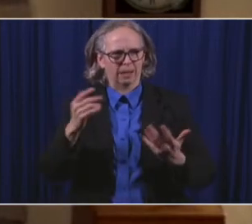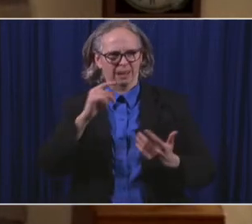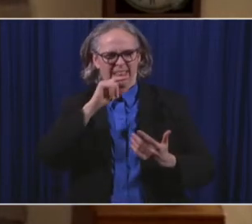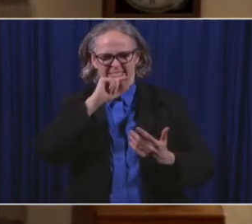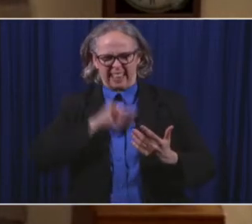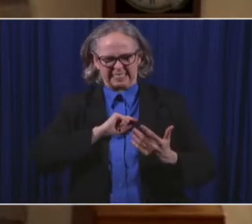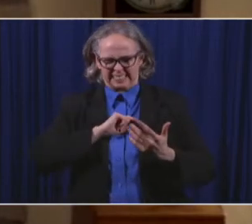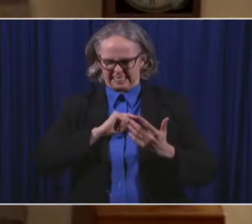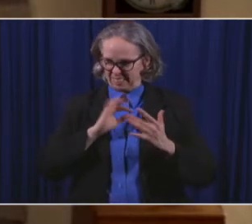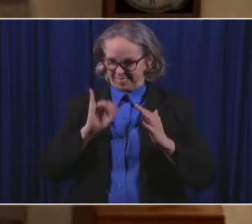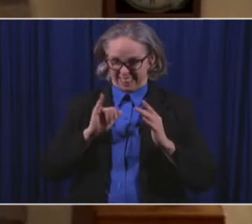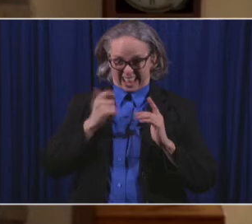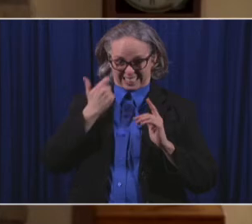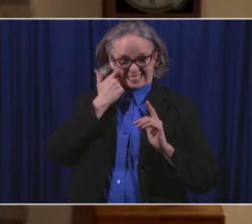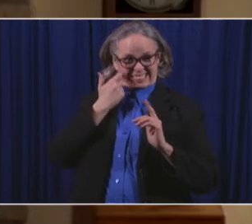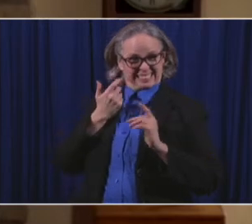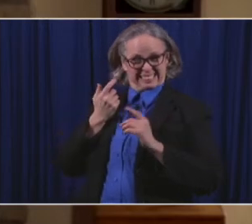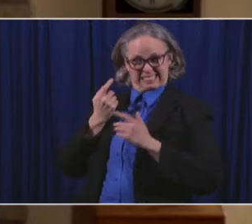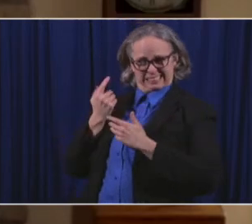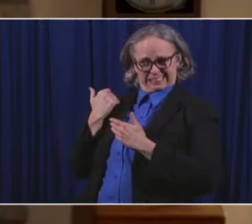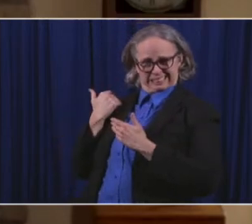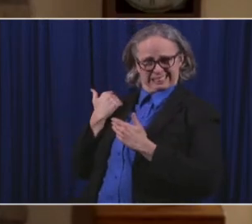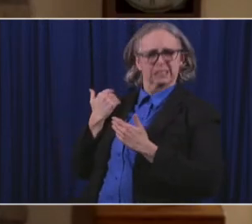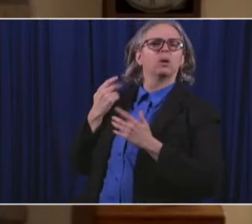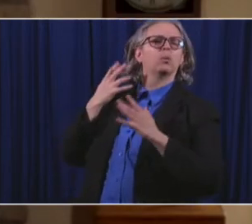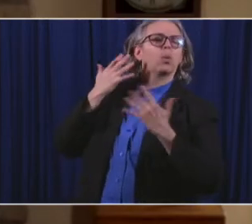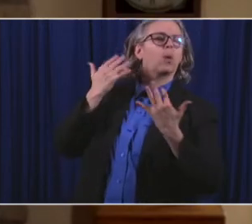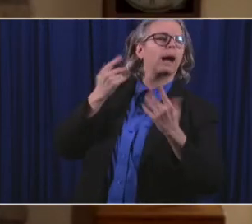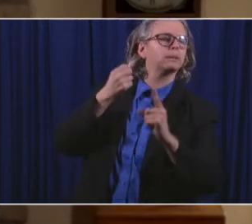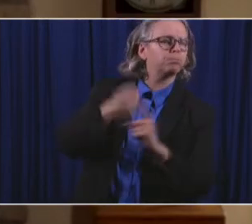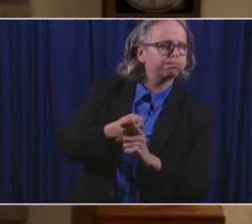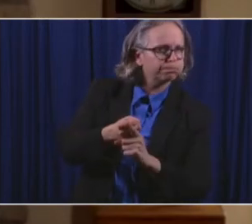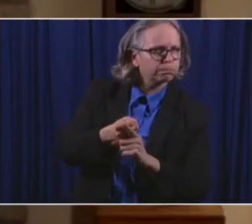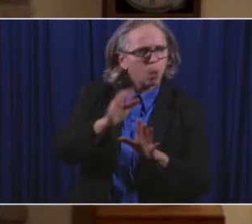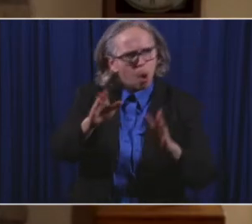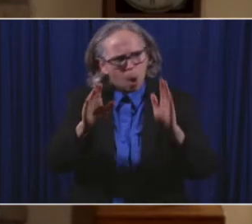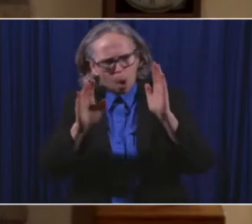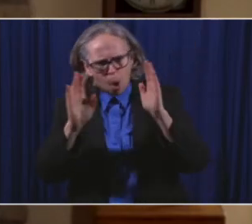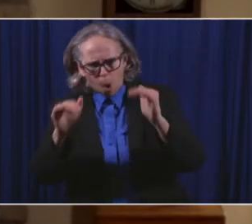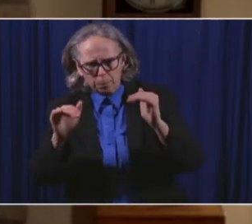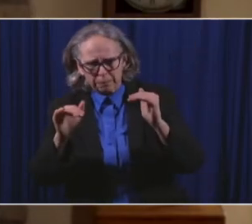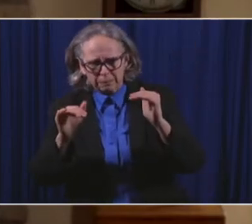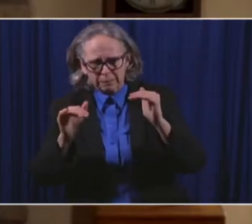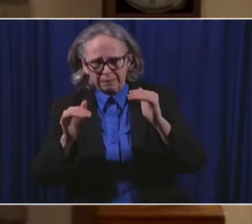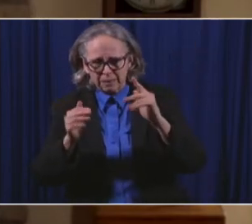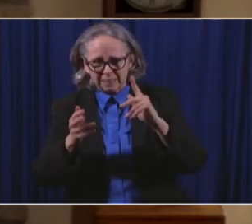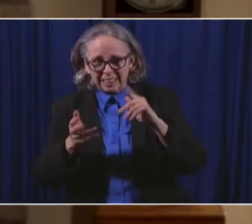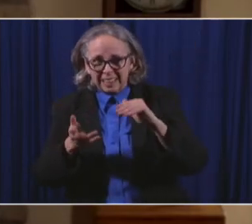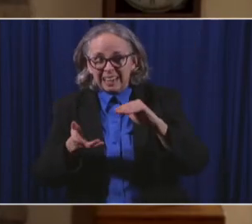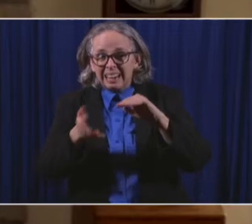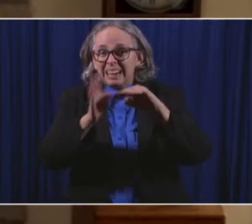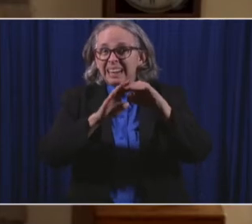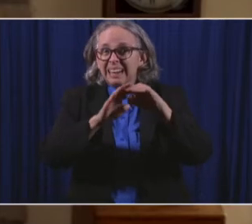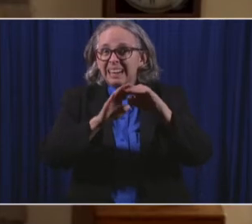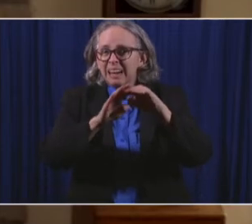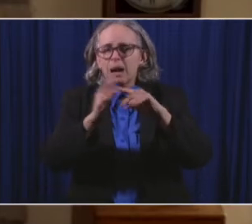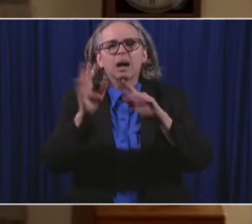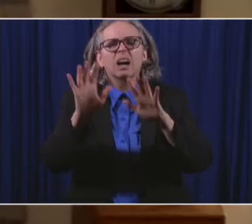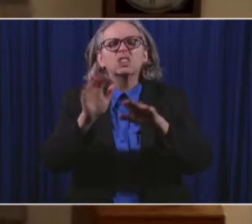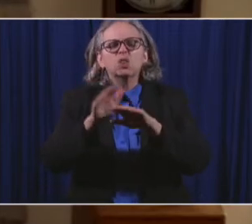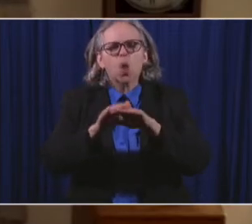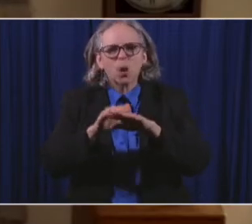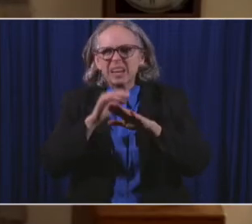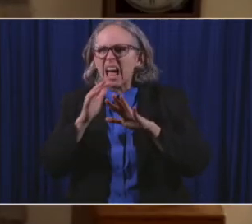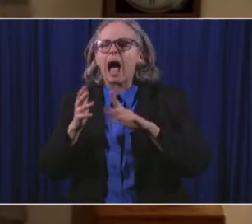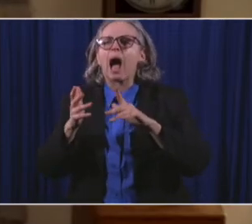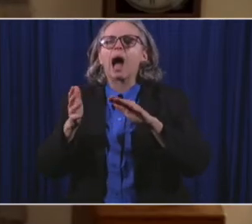looks like that certainly the rate of increase is slowing down as far as the cases. We know hospitalizations, we know ICU